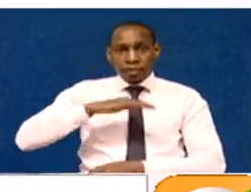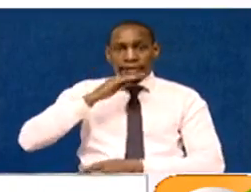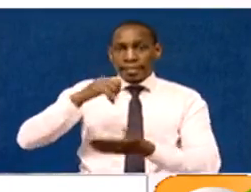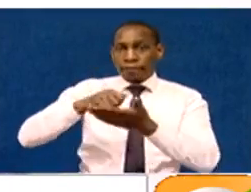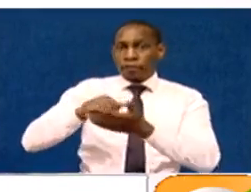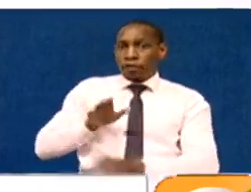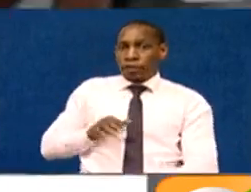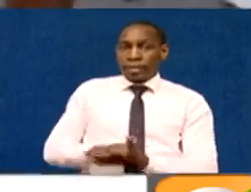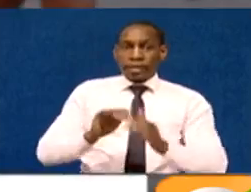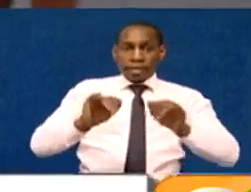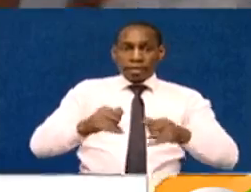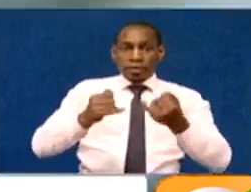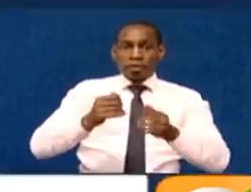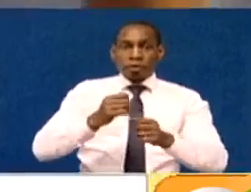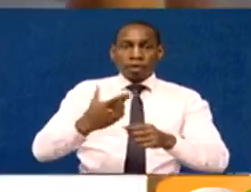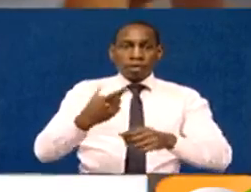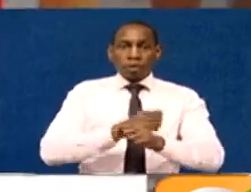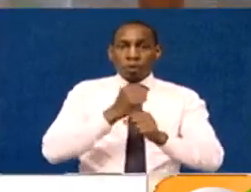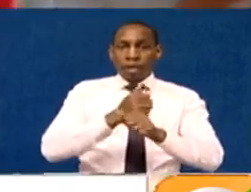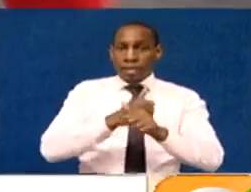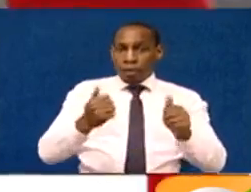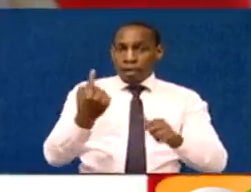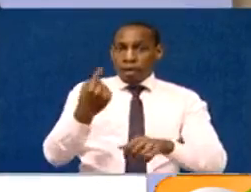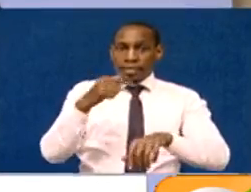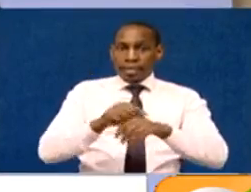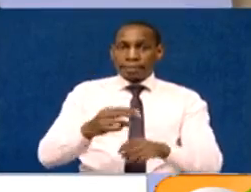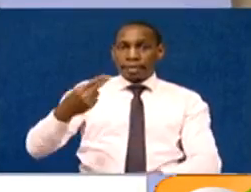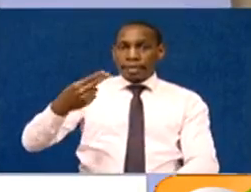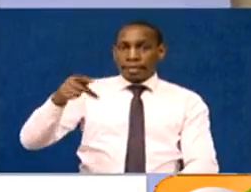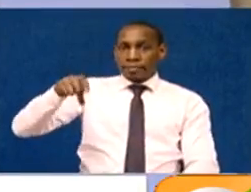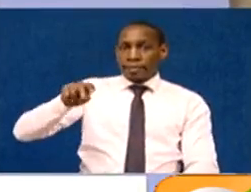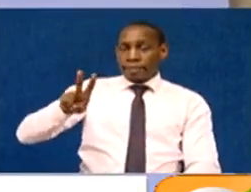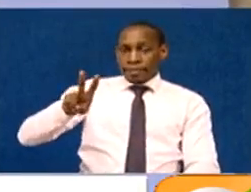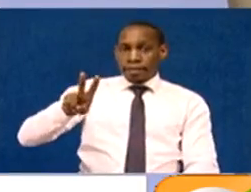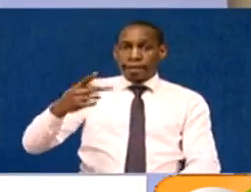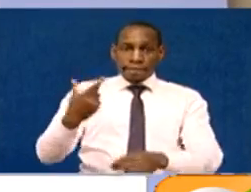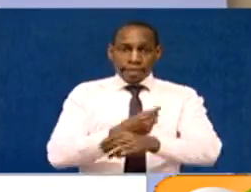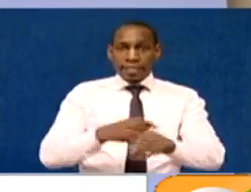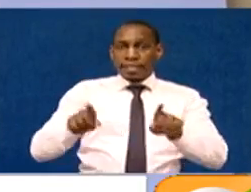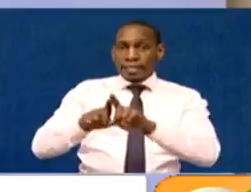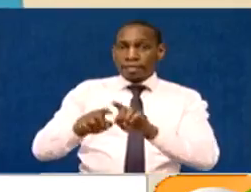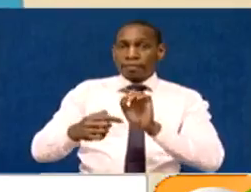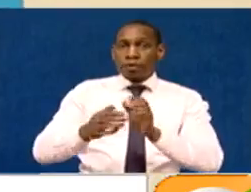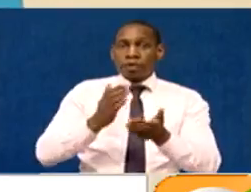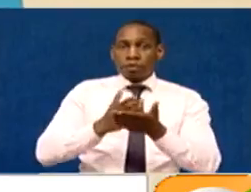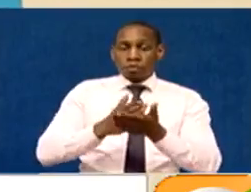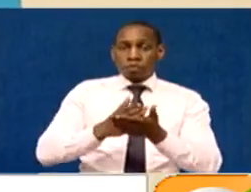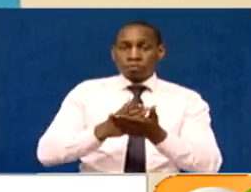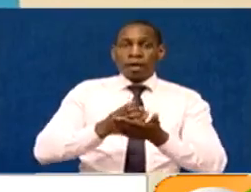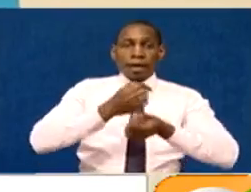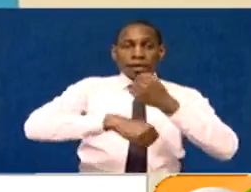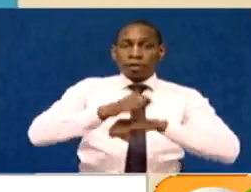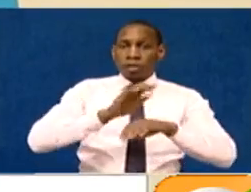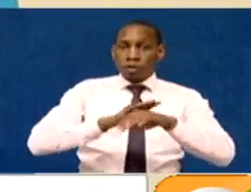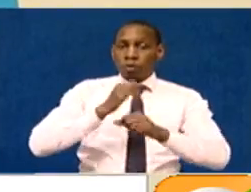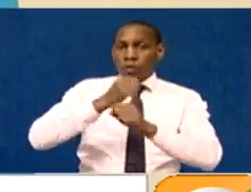among women, the news of a highly effective single-dose shot of human papillomavirus vaccine is one that signifies a step in the right